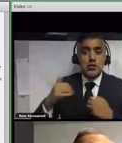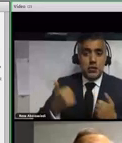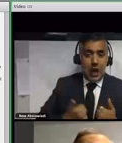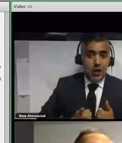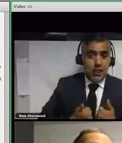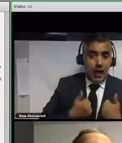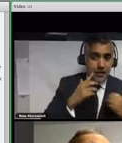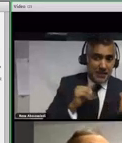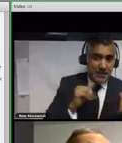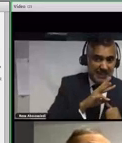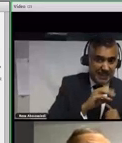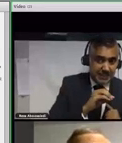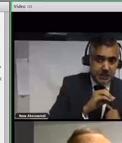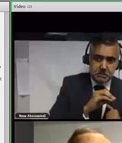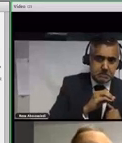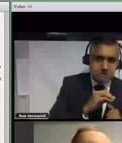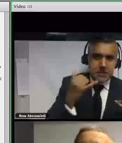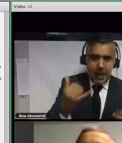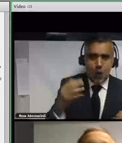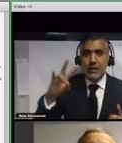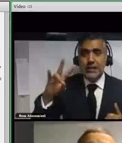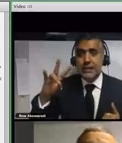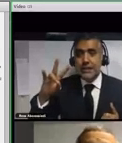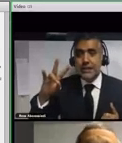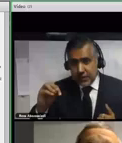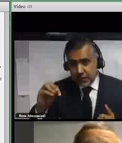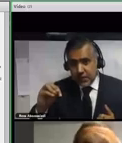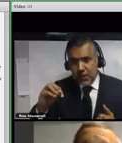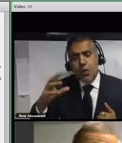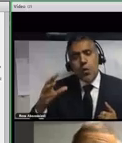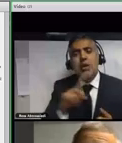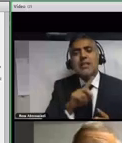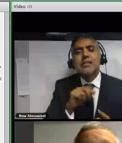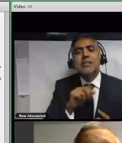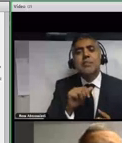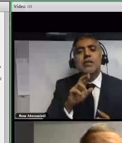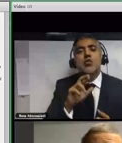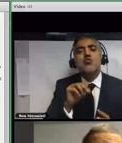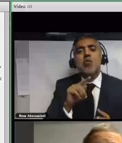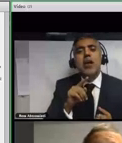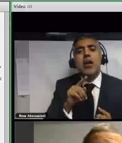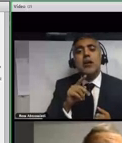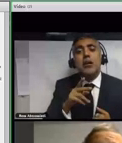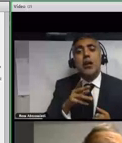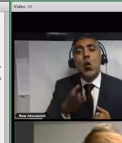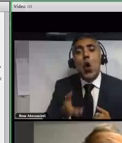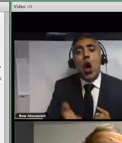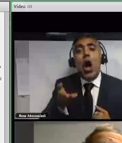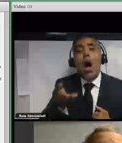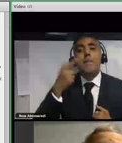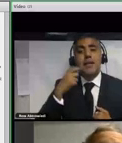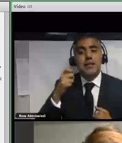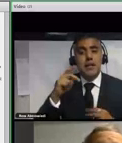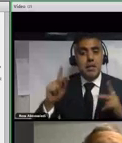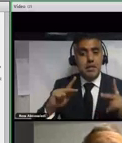expectancy is not 60, it's 70, well, the disability rate could go up because a lot of people start becoming disabled for age-related